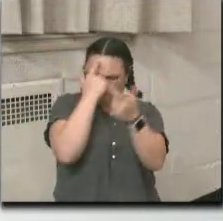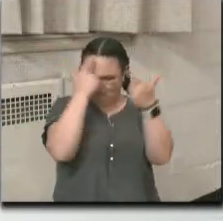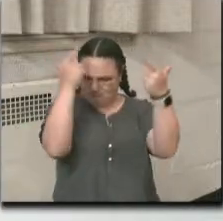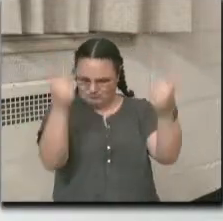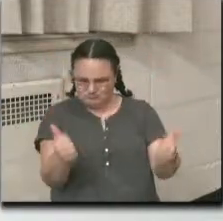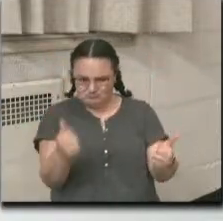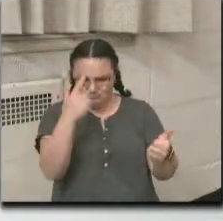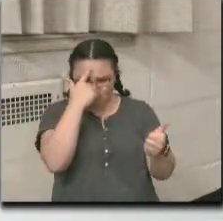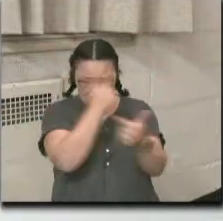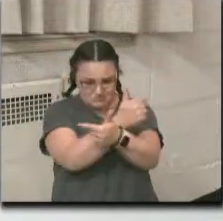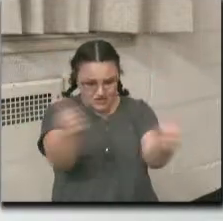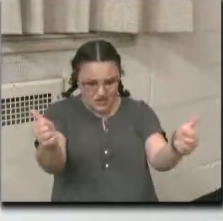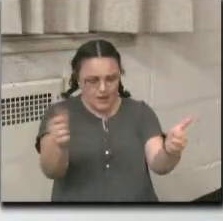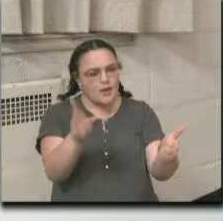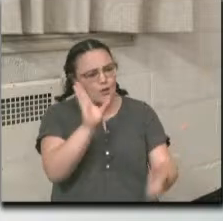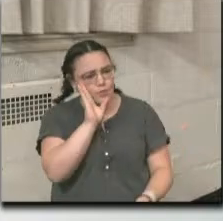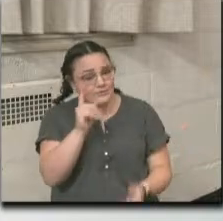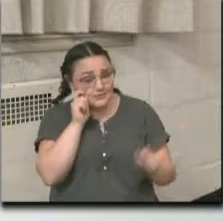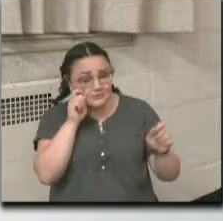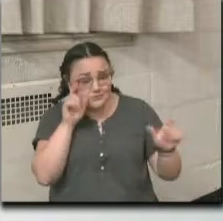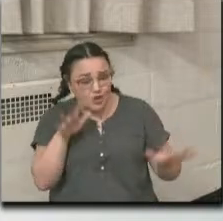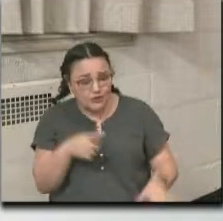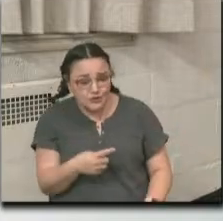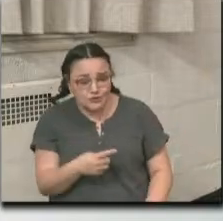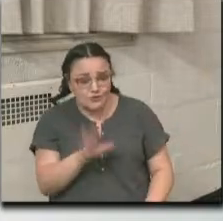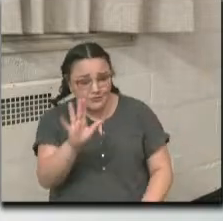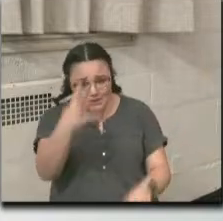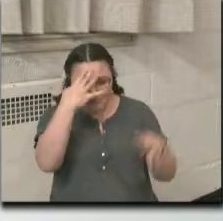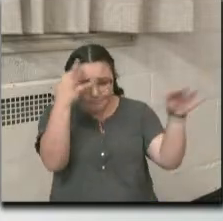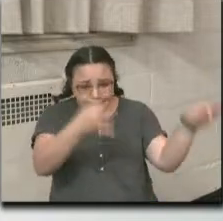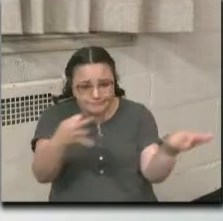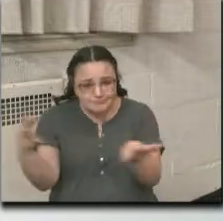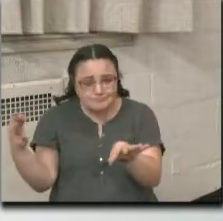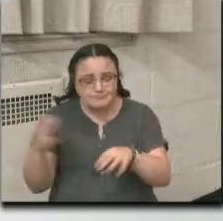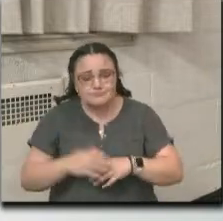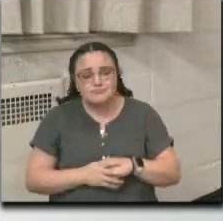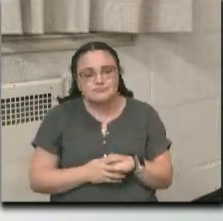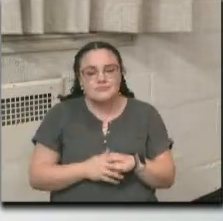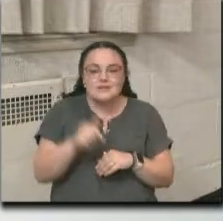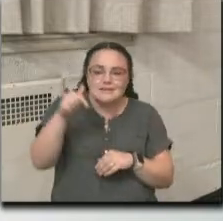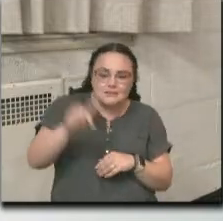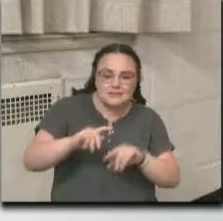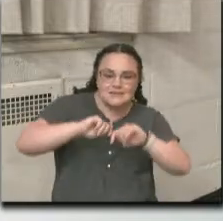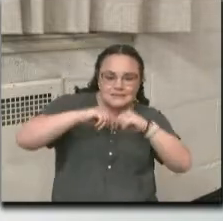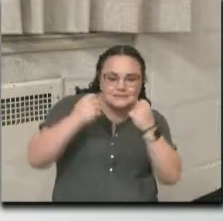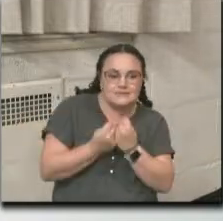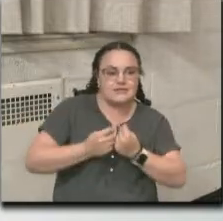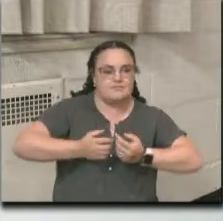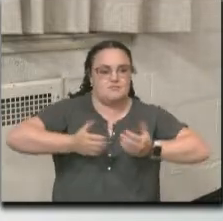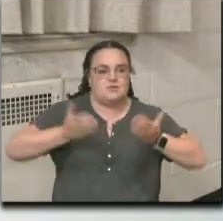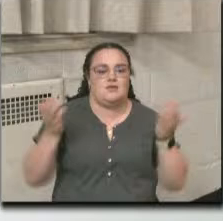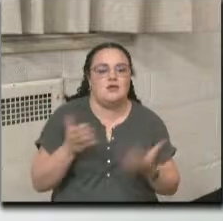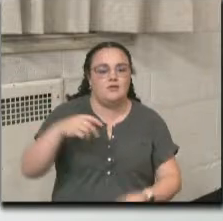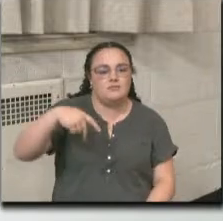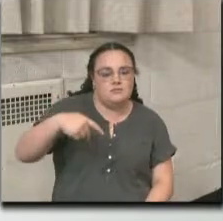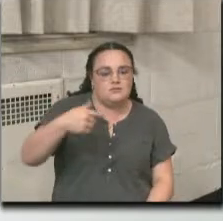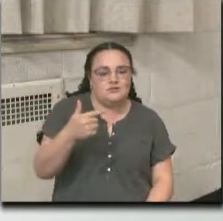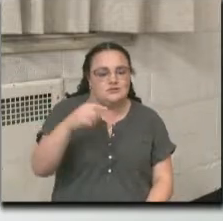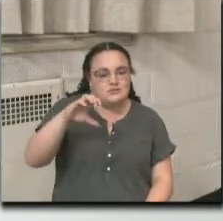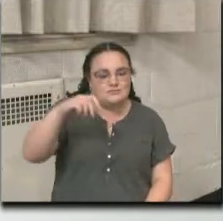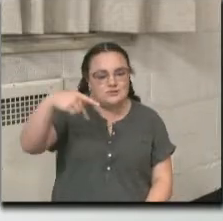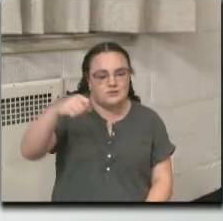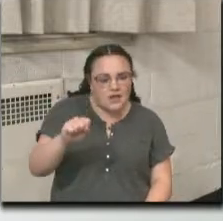decisions. You'll be surprised. We have the team in Prince George's County to